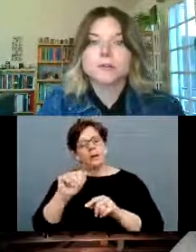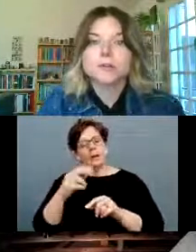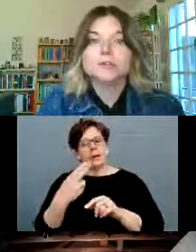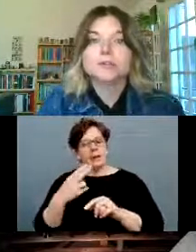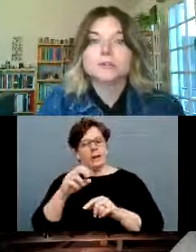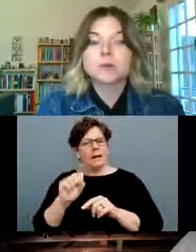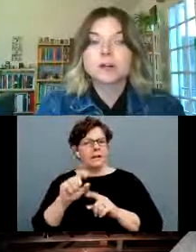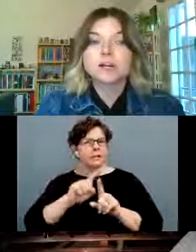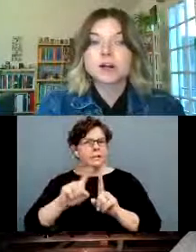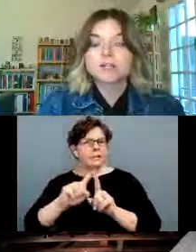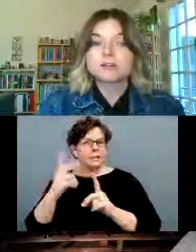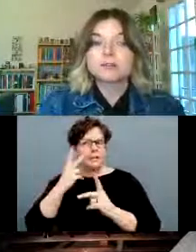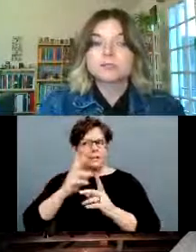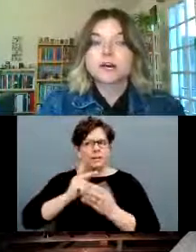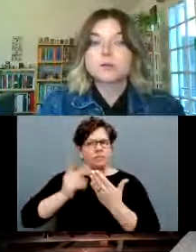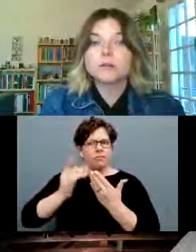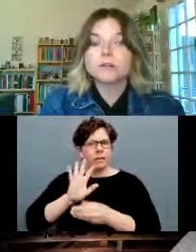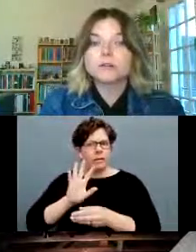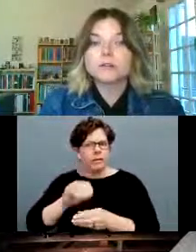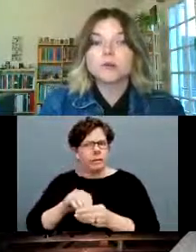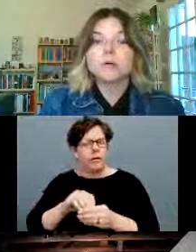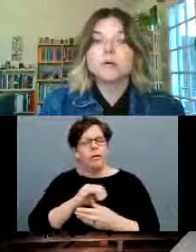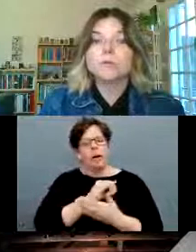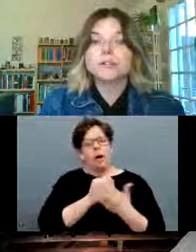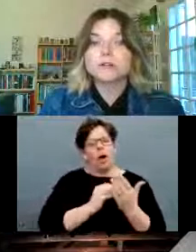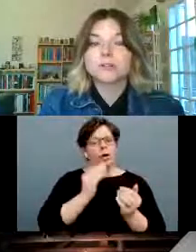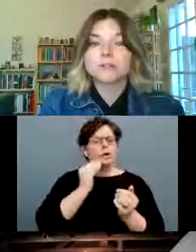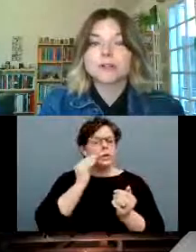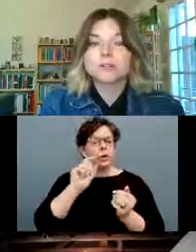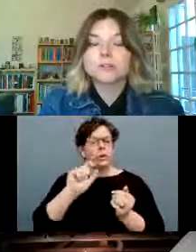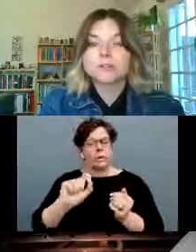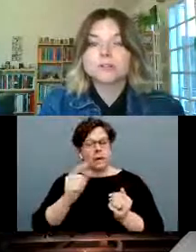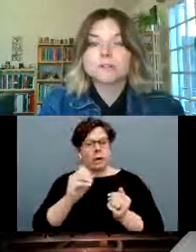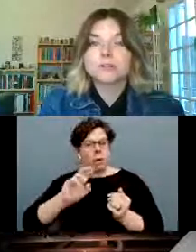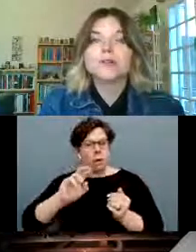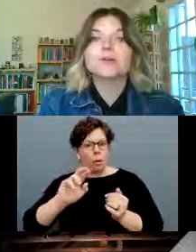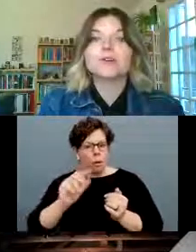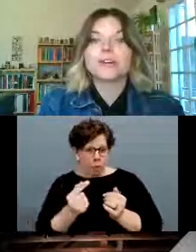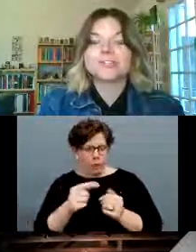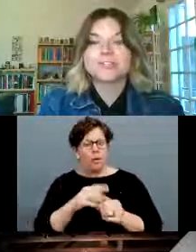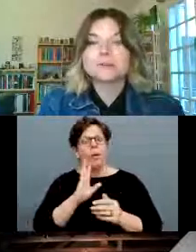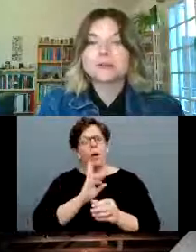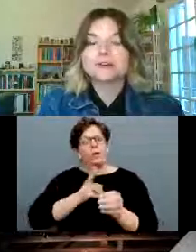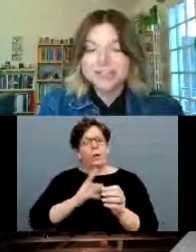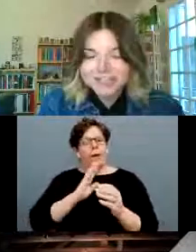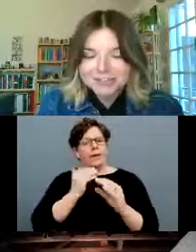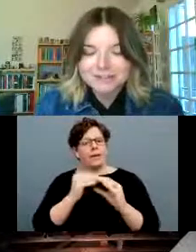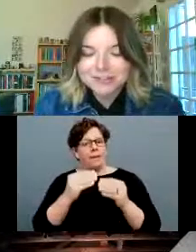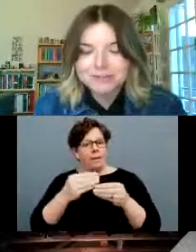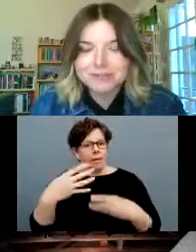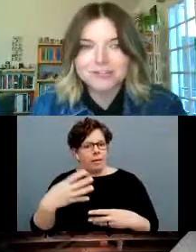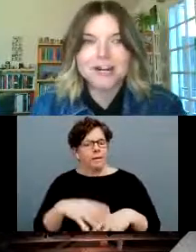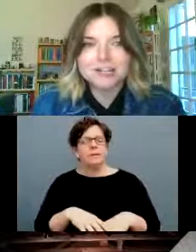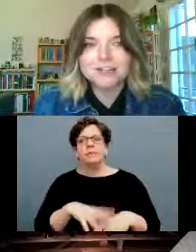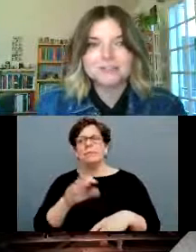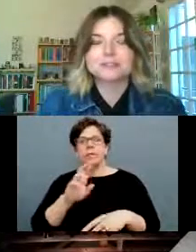support. You can learn more at artisthomes.org or by joining their mailing list, or engaging with